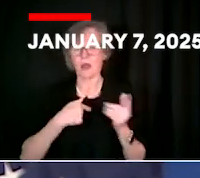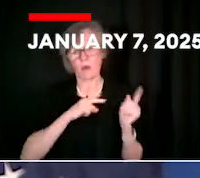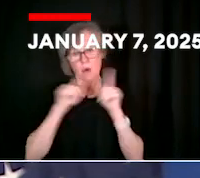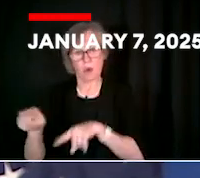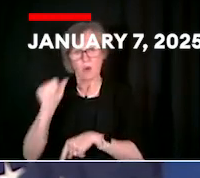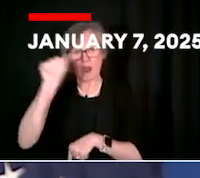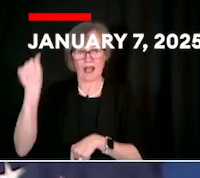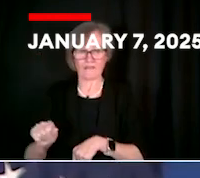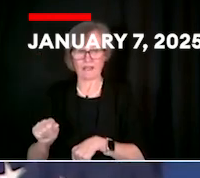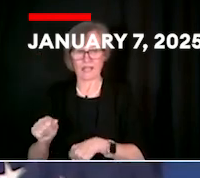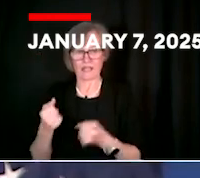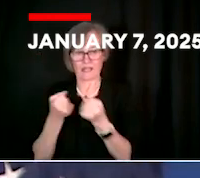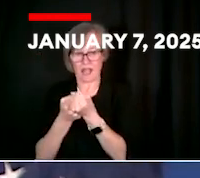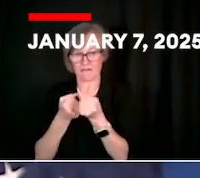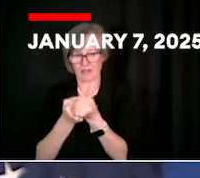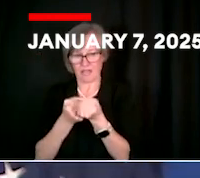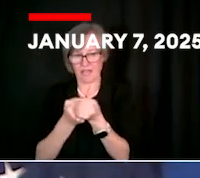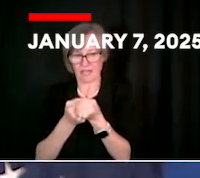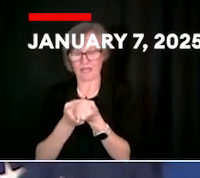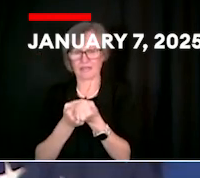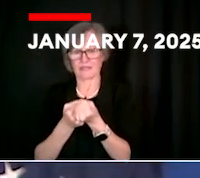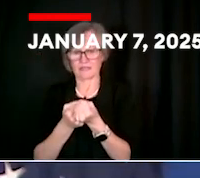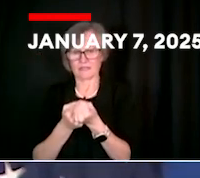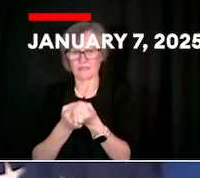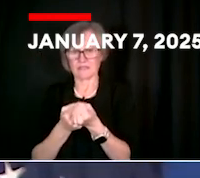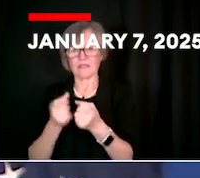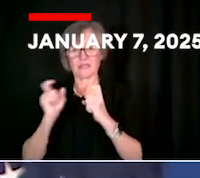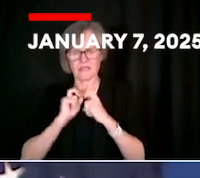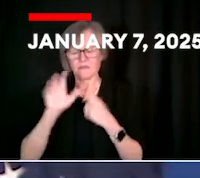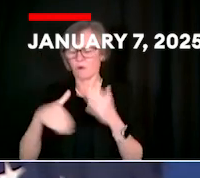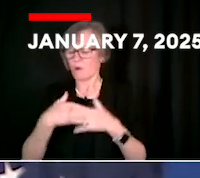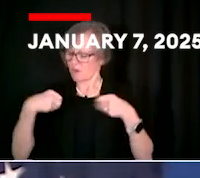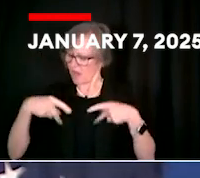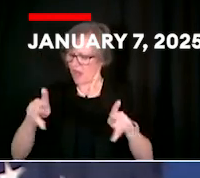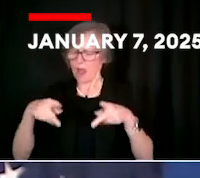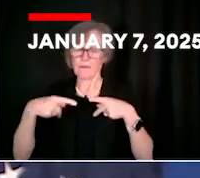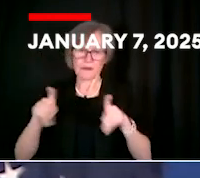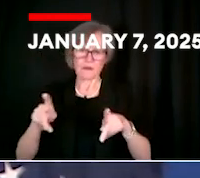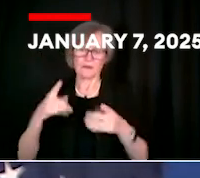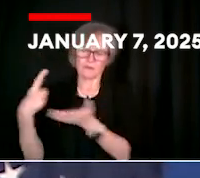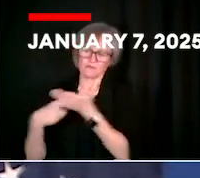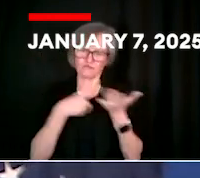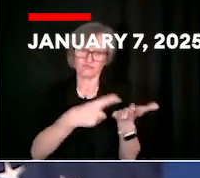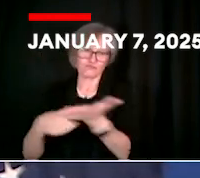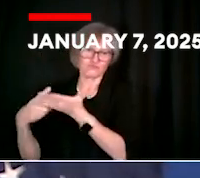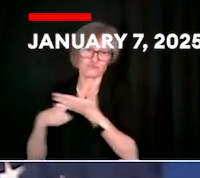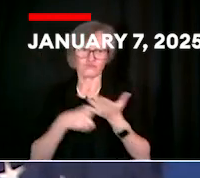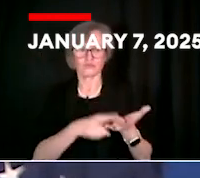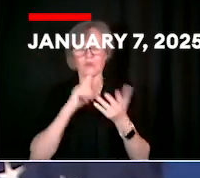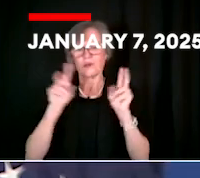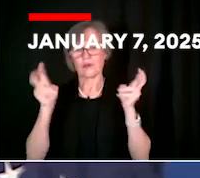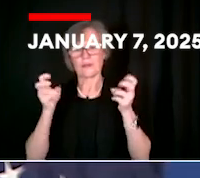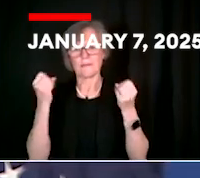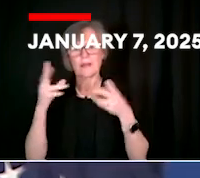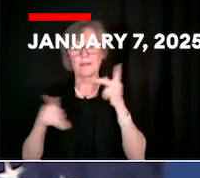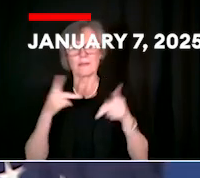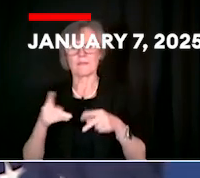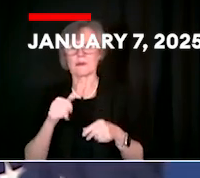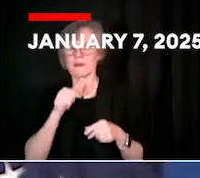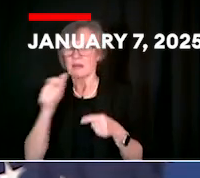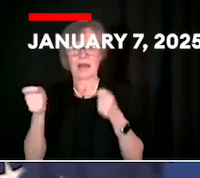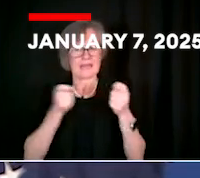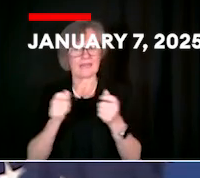advocate. It gives us all the opportunity to get at the table and talk about this real issue. A lot of people are not dealing with